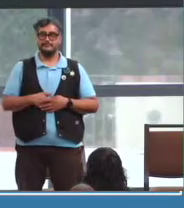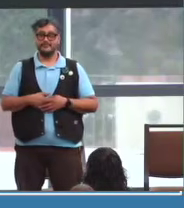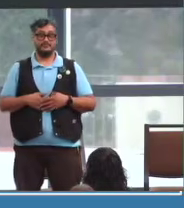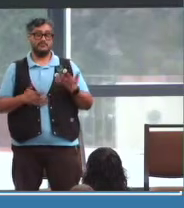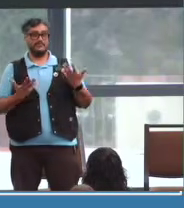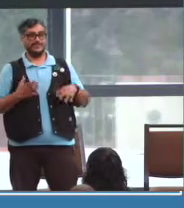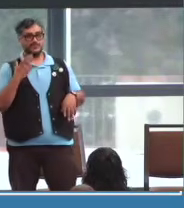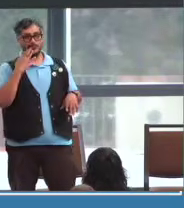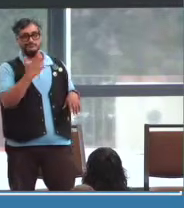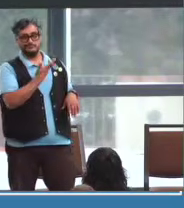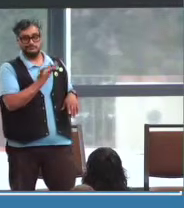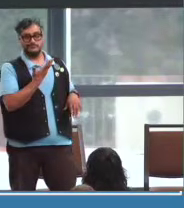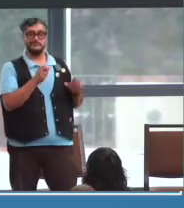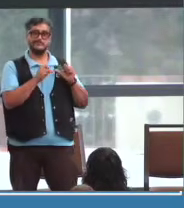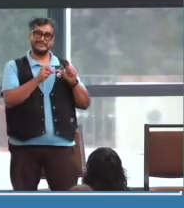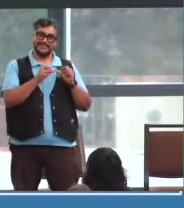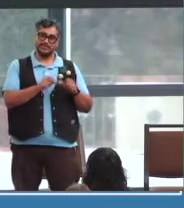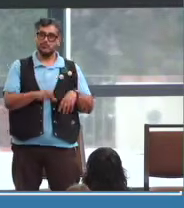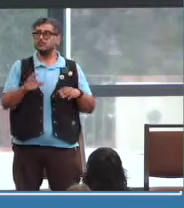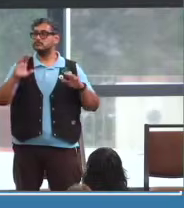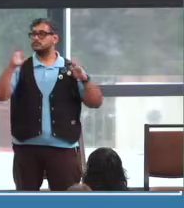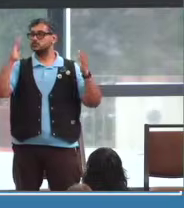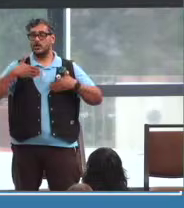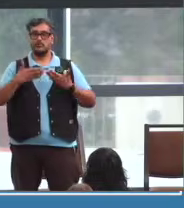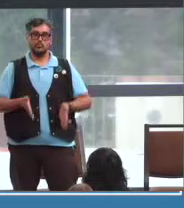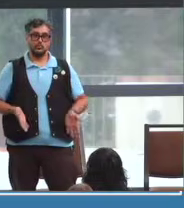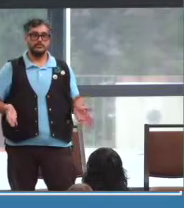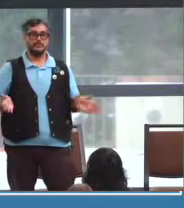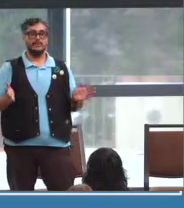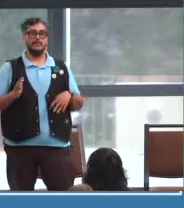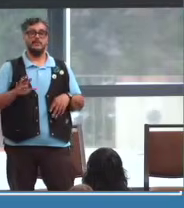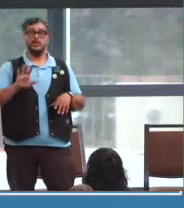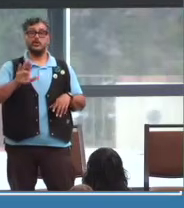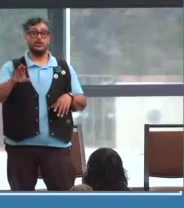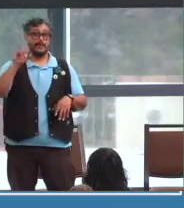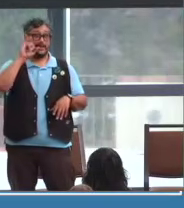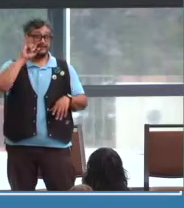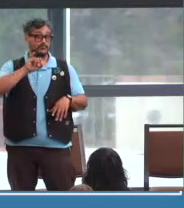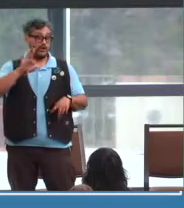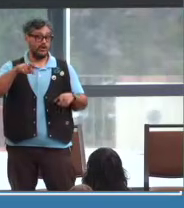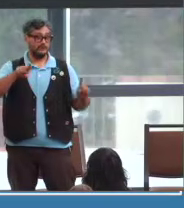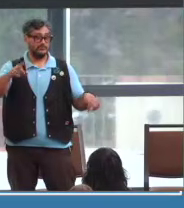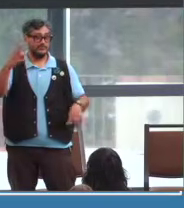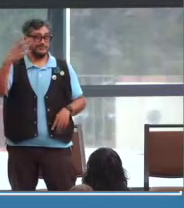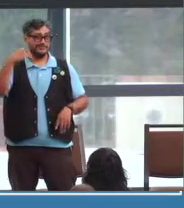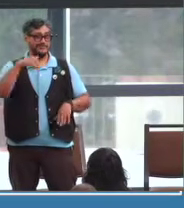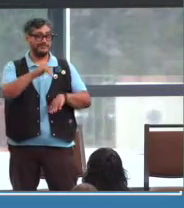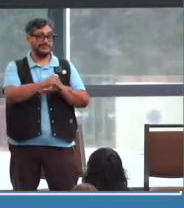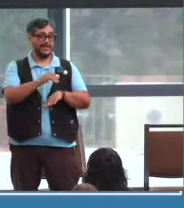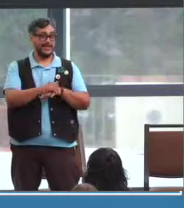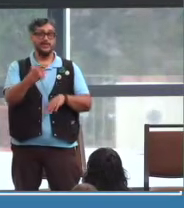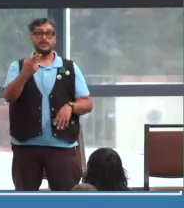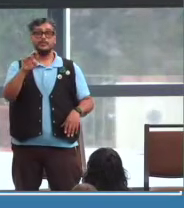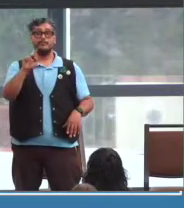all heard, consistent schedules, dark rooms, and turning off your iPhones in the middle of the night, a humidified bedroom,